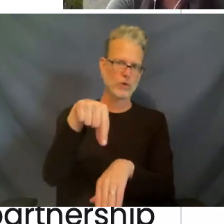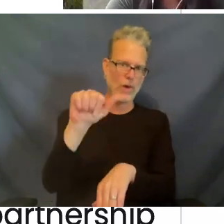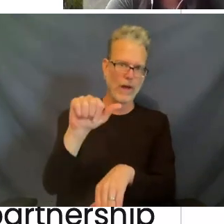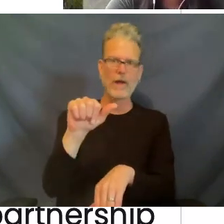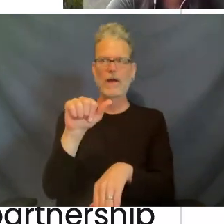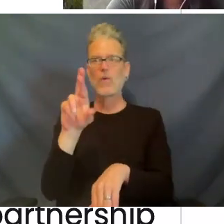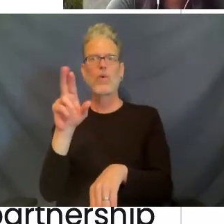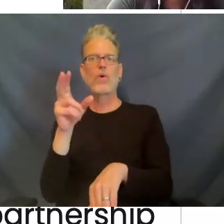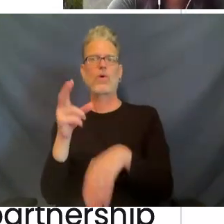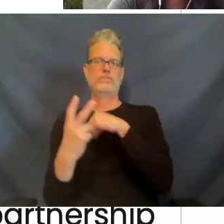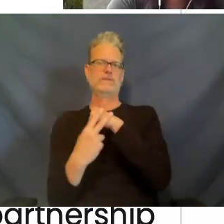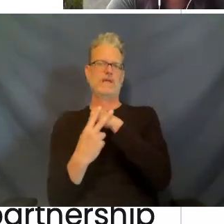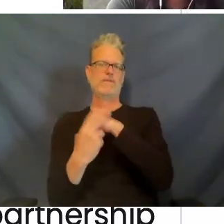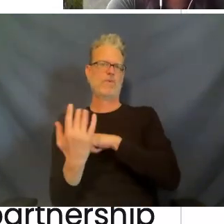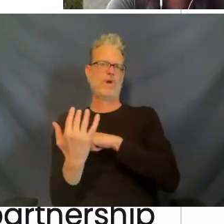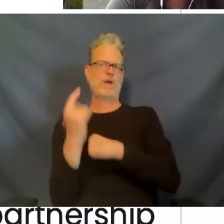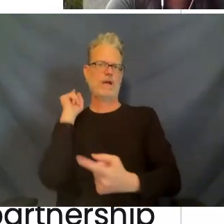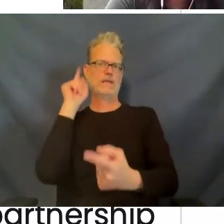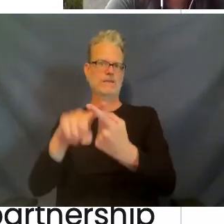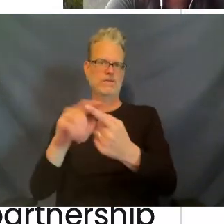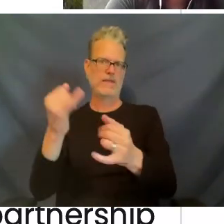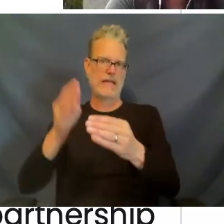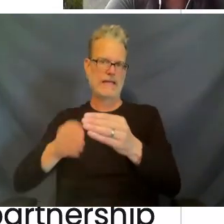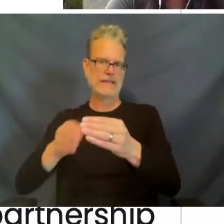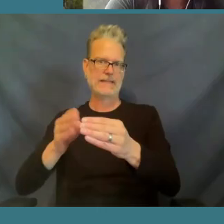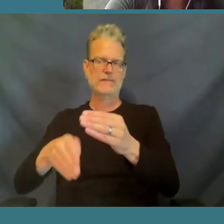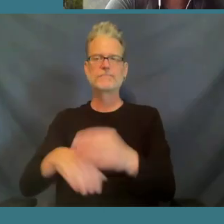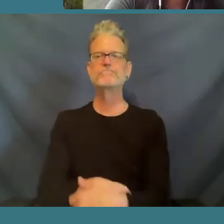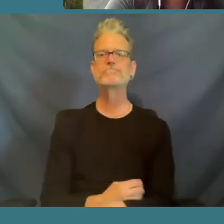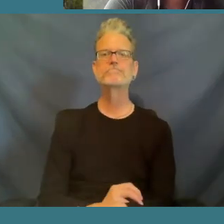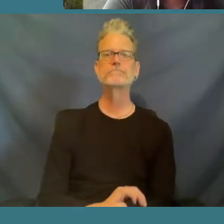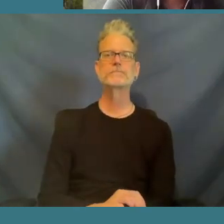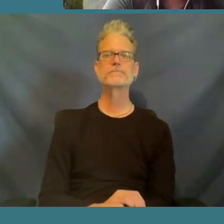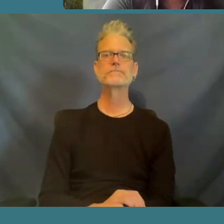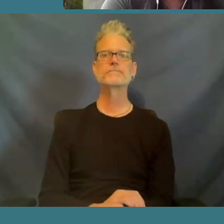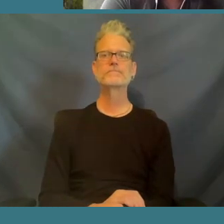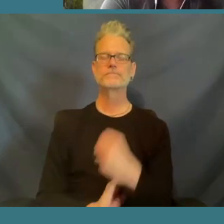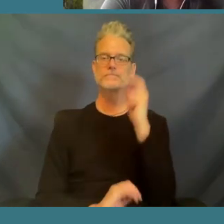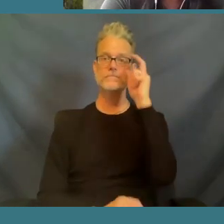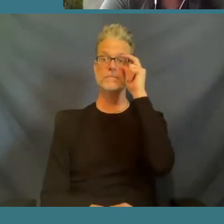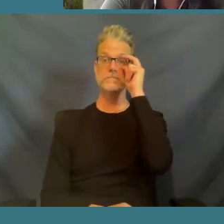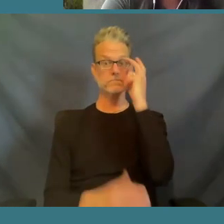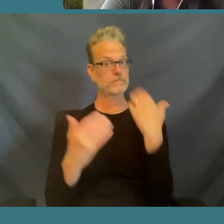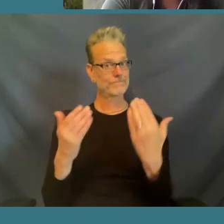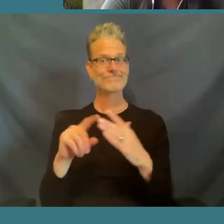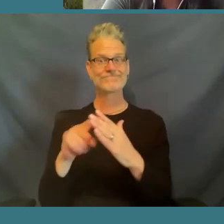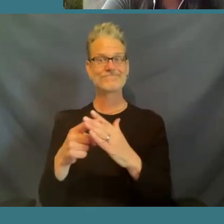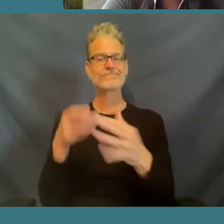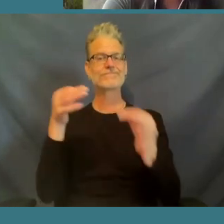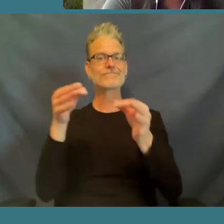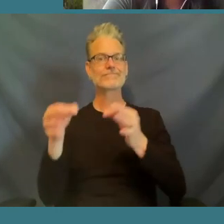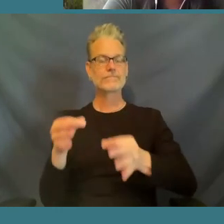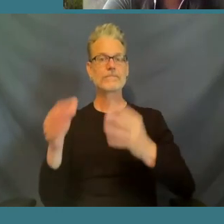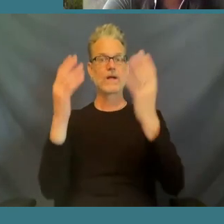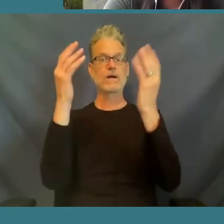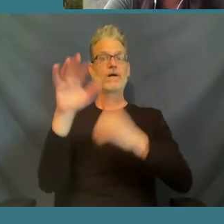for the end. Next slide, please. So I'm going to start off by describing the Forest